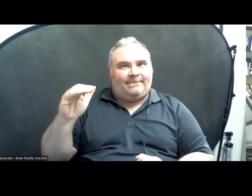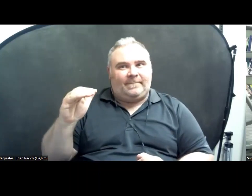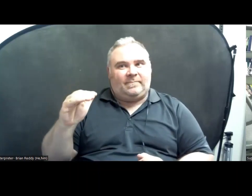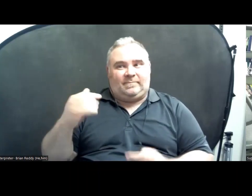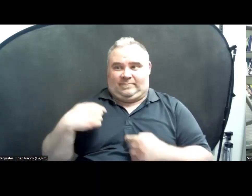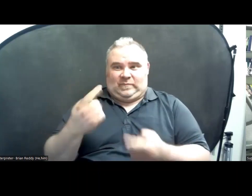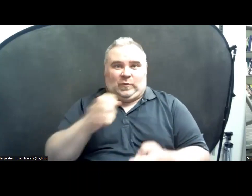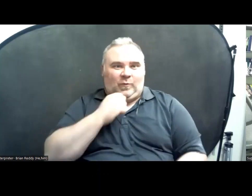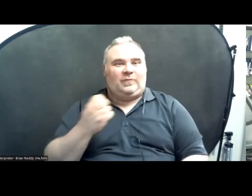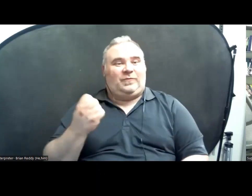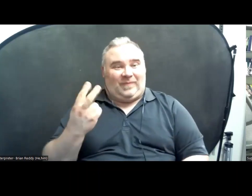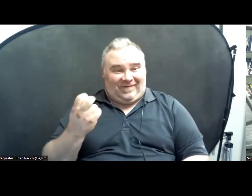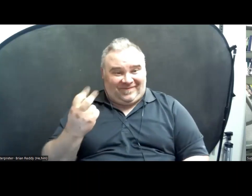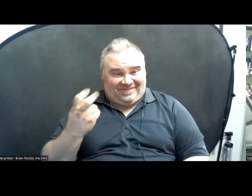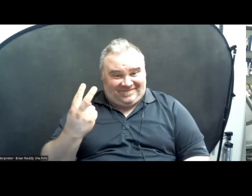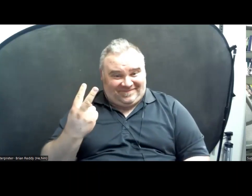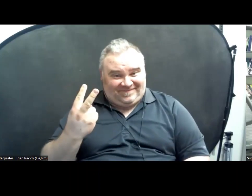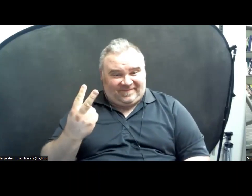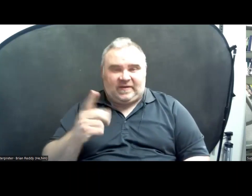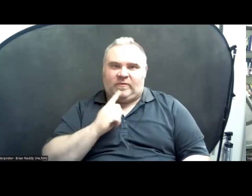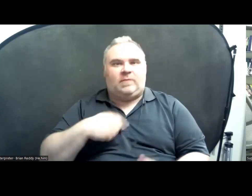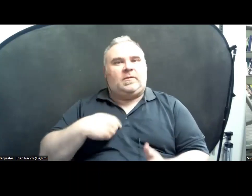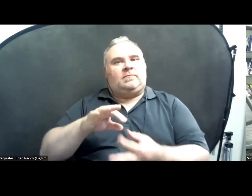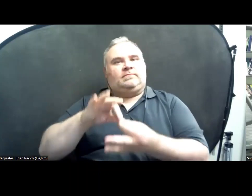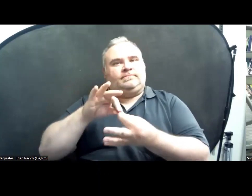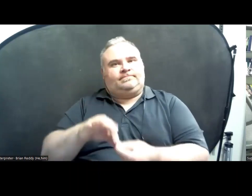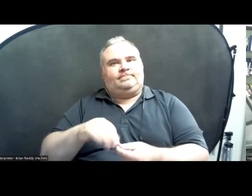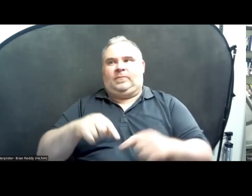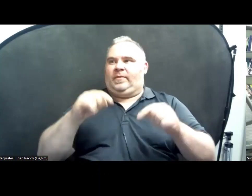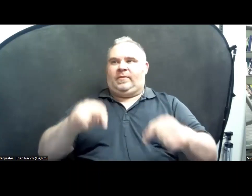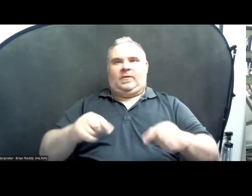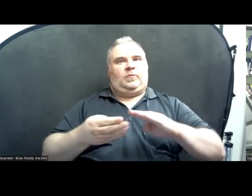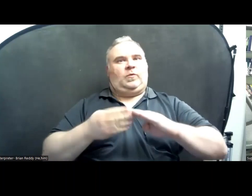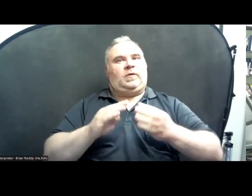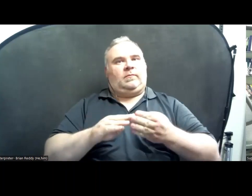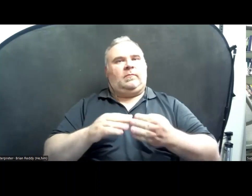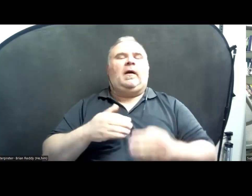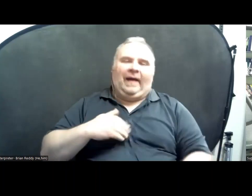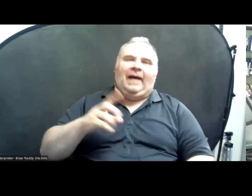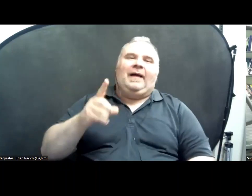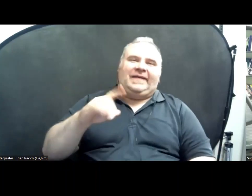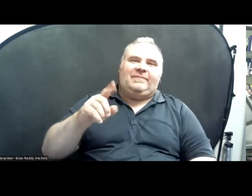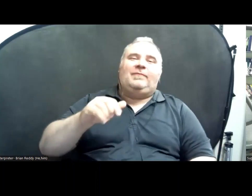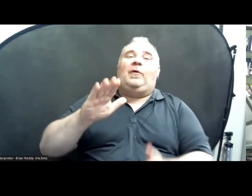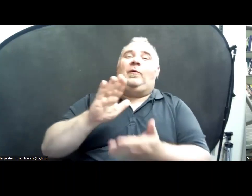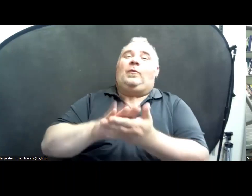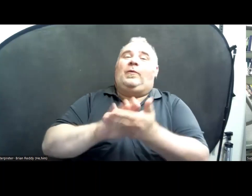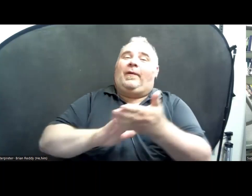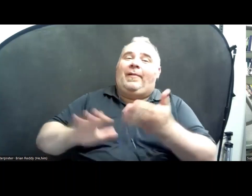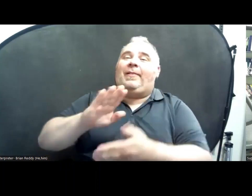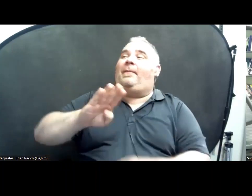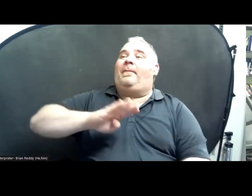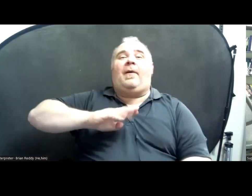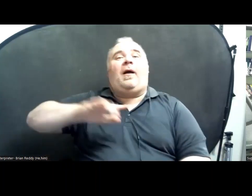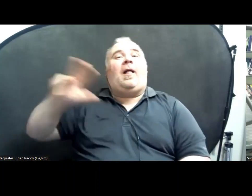since I was 12 years old, and I'm really tied to this community. I did go off to school elsewhere, but when I came